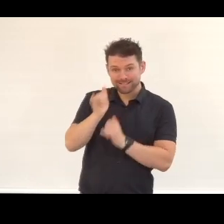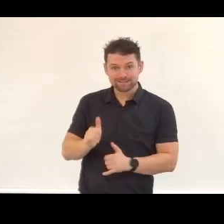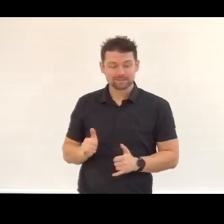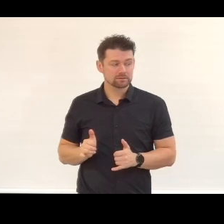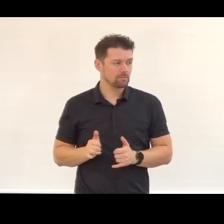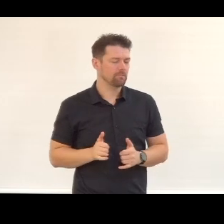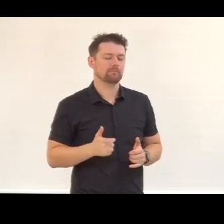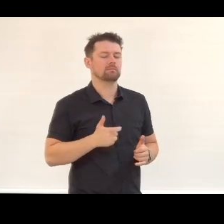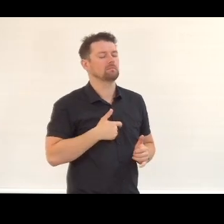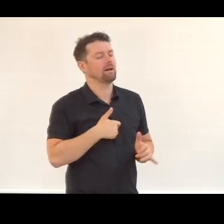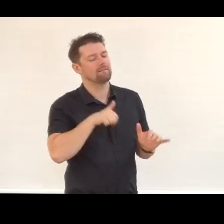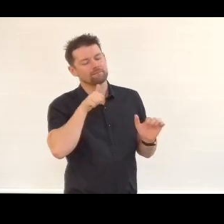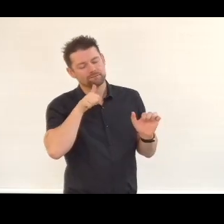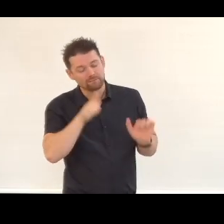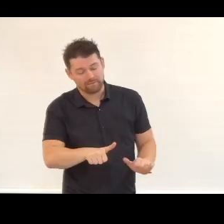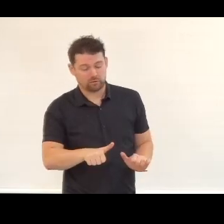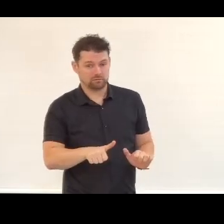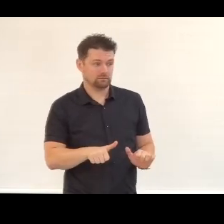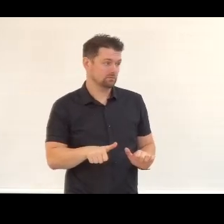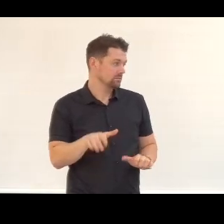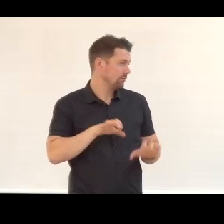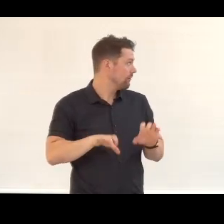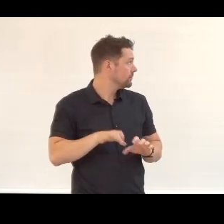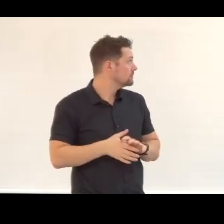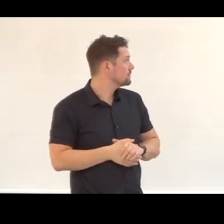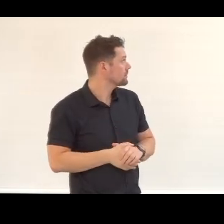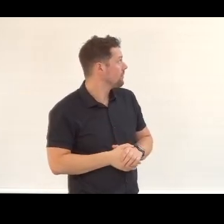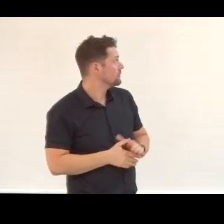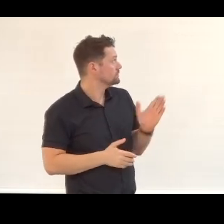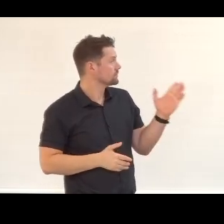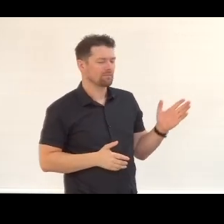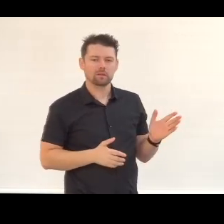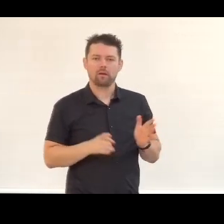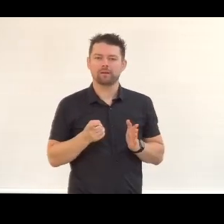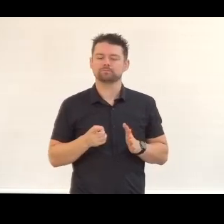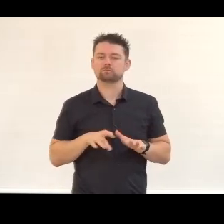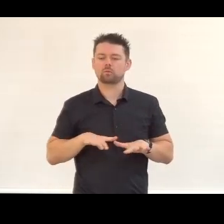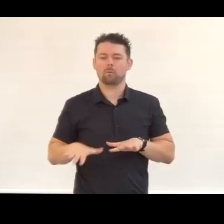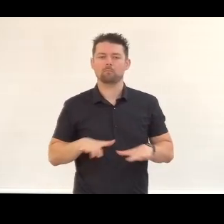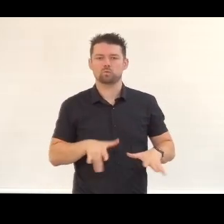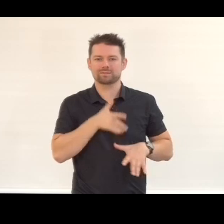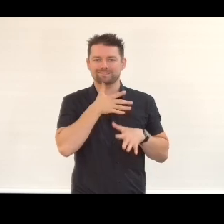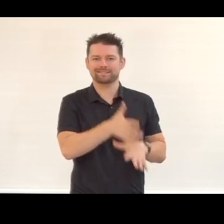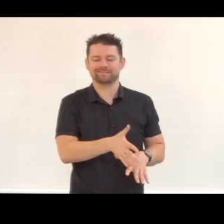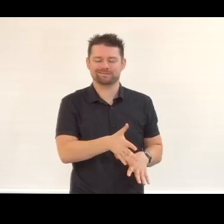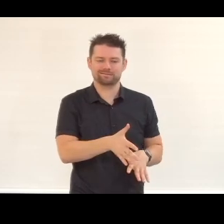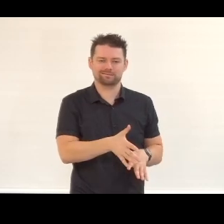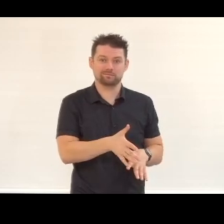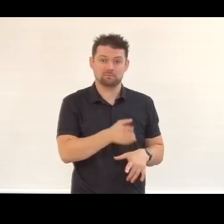And then my personal favorite experiment, the influence on motion sickness on your cognitive performances.